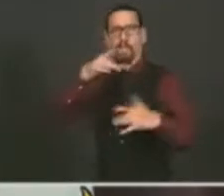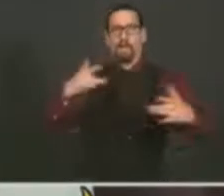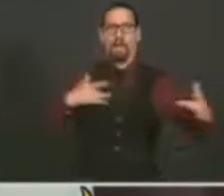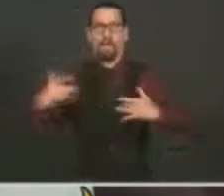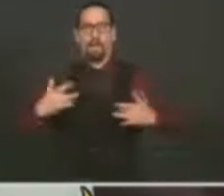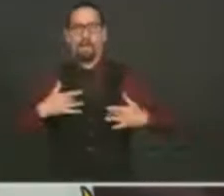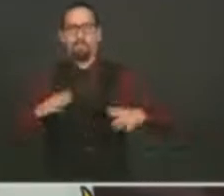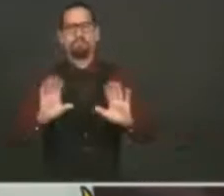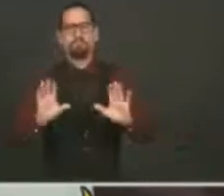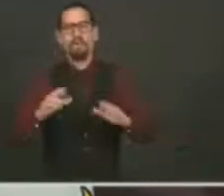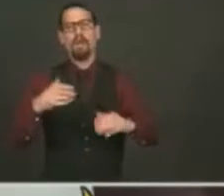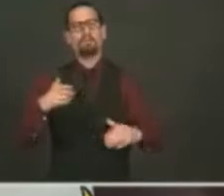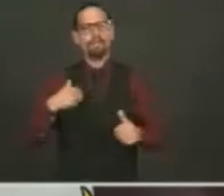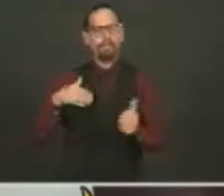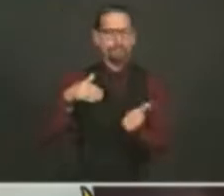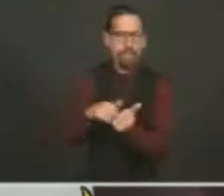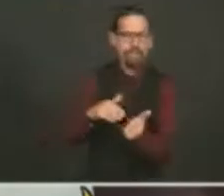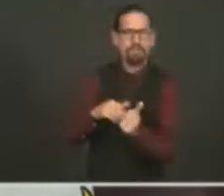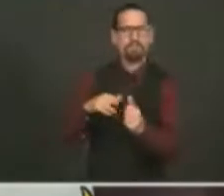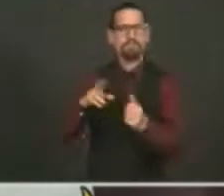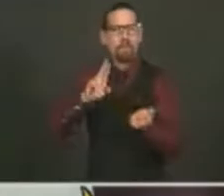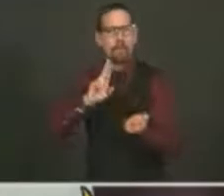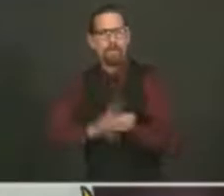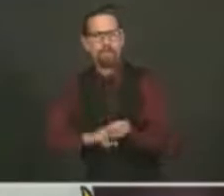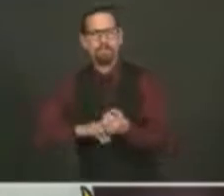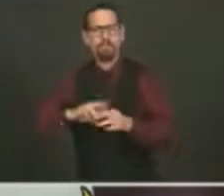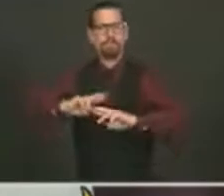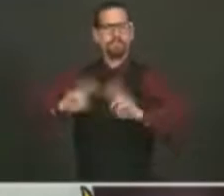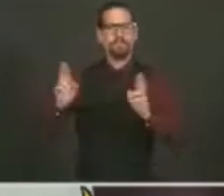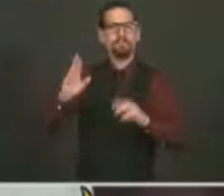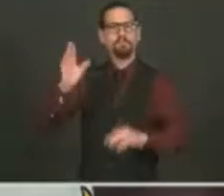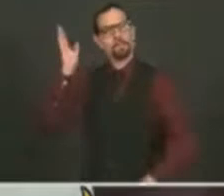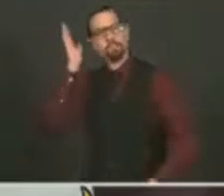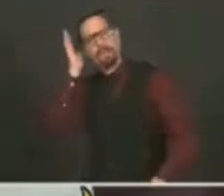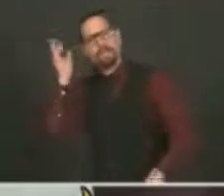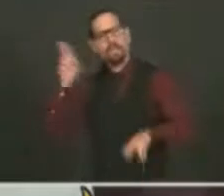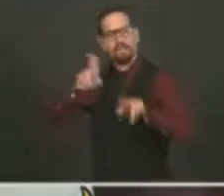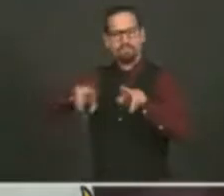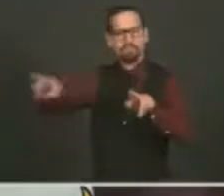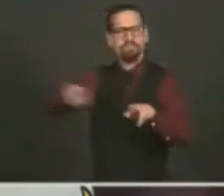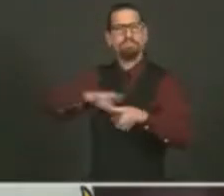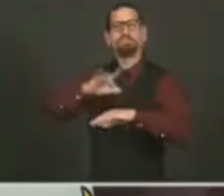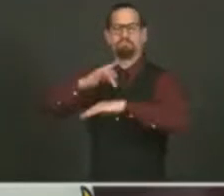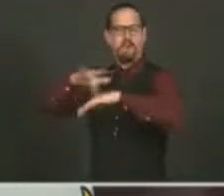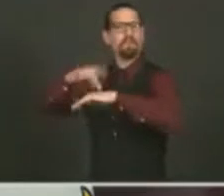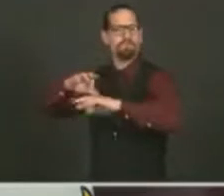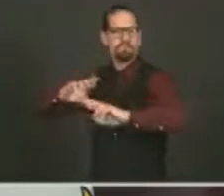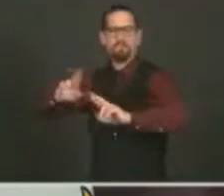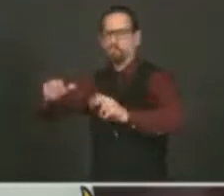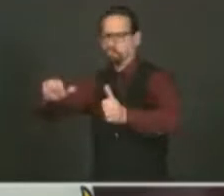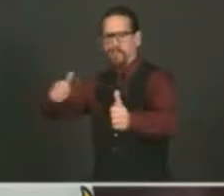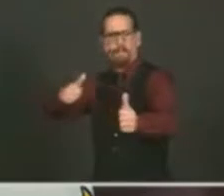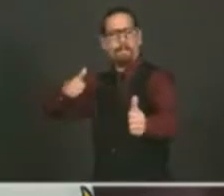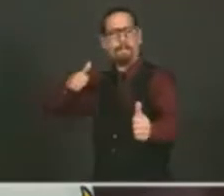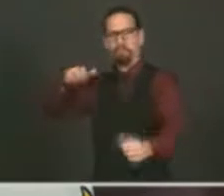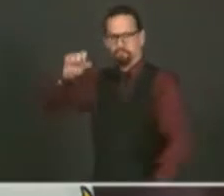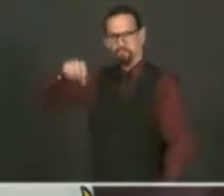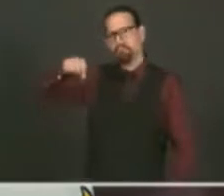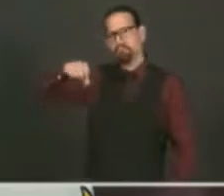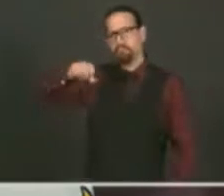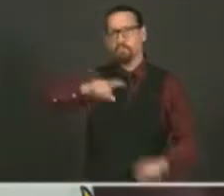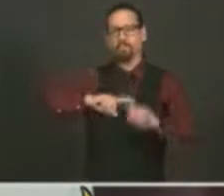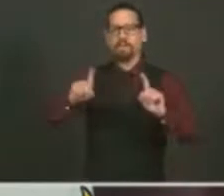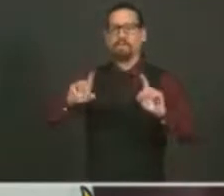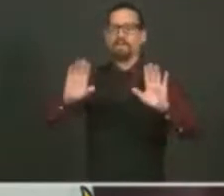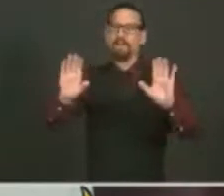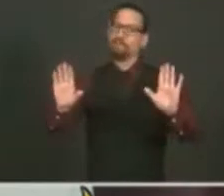and plenty of hospital beds. But I do want you to be concerned and alarmed and